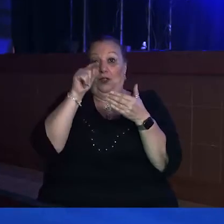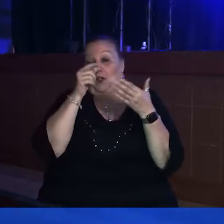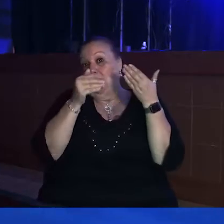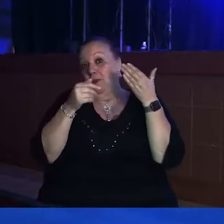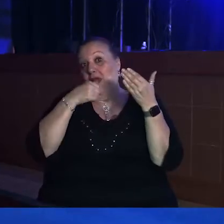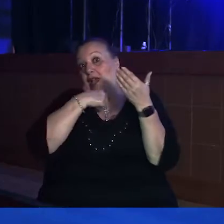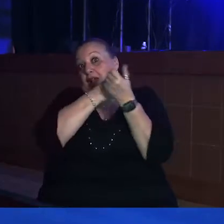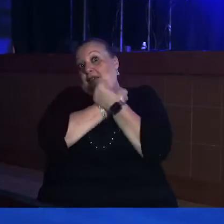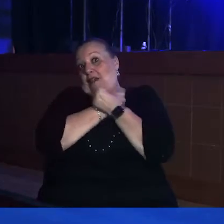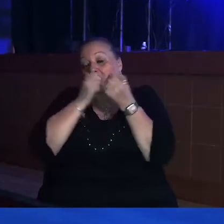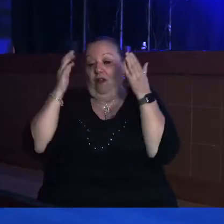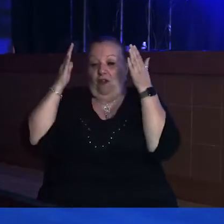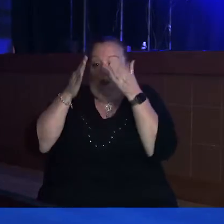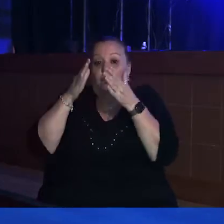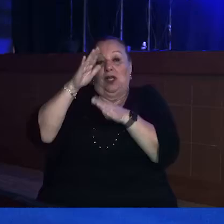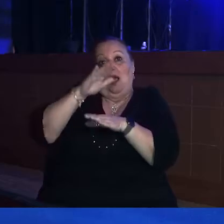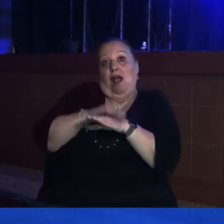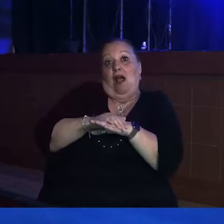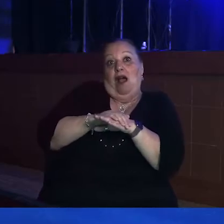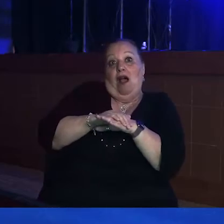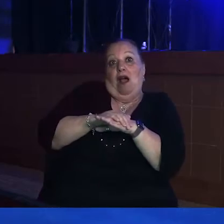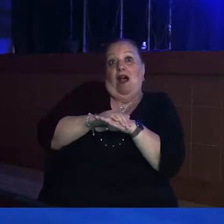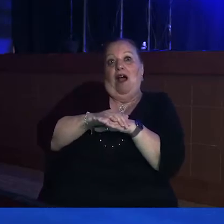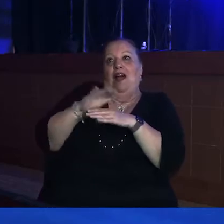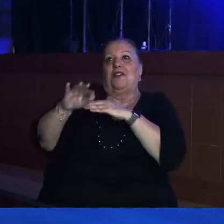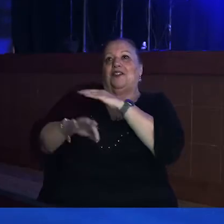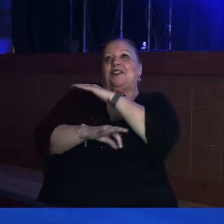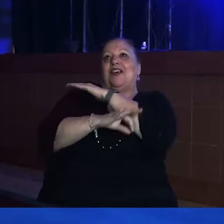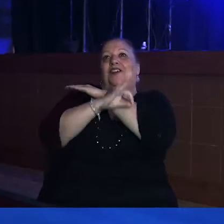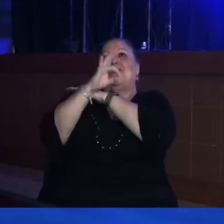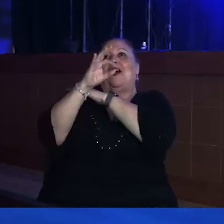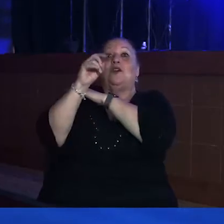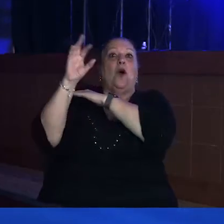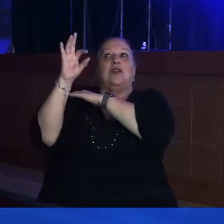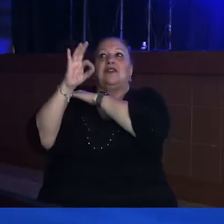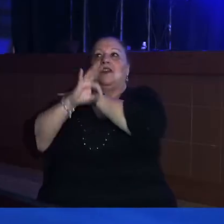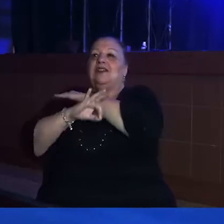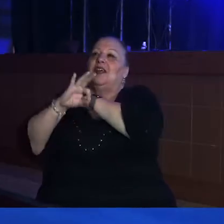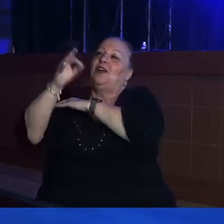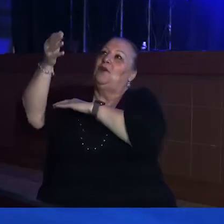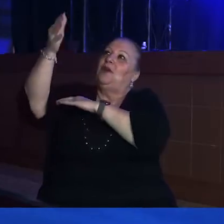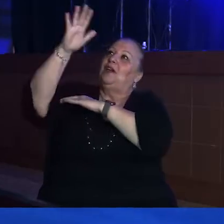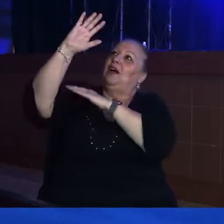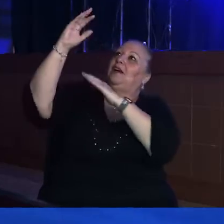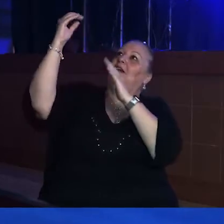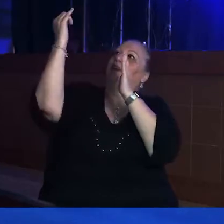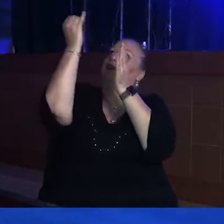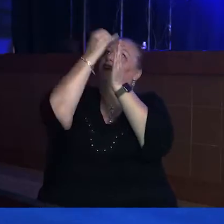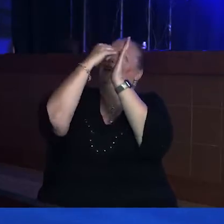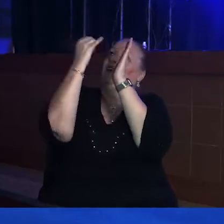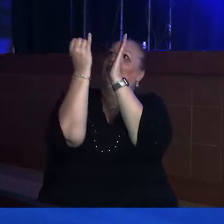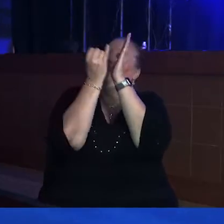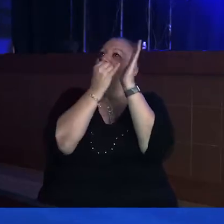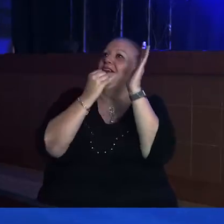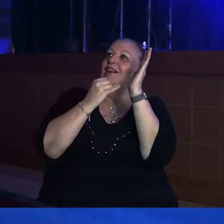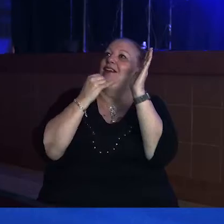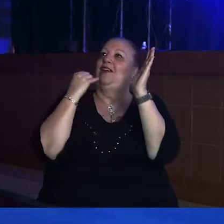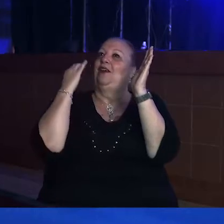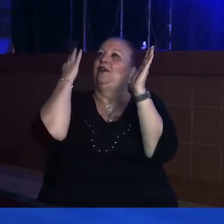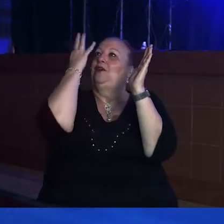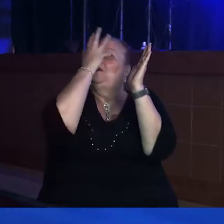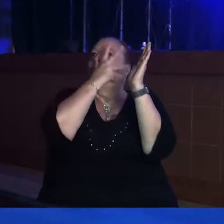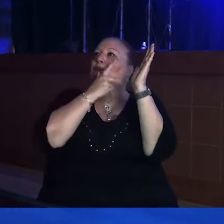focusing on sunrises and sunsets. It's like when God just takes his paintbrush and he just paints this